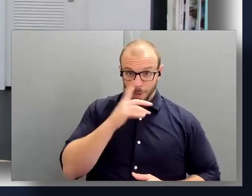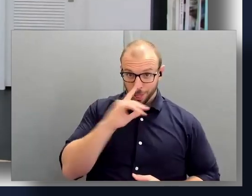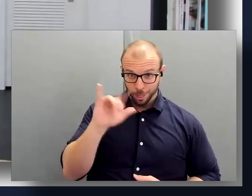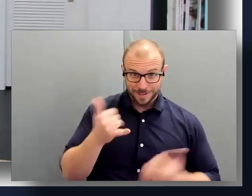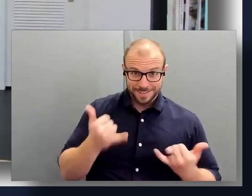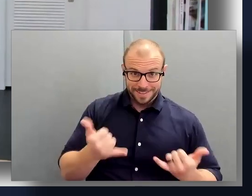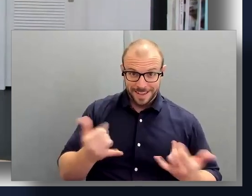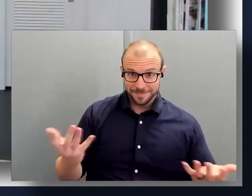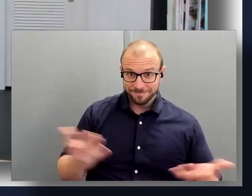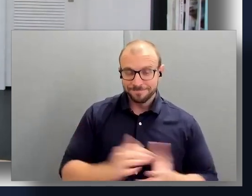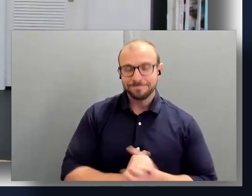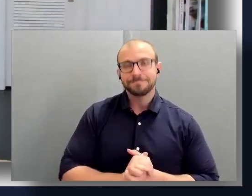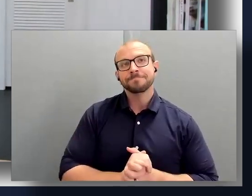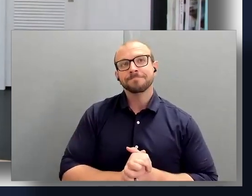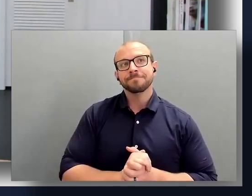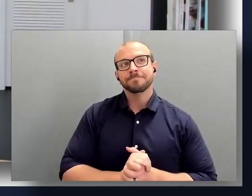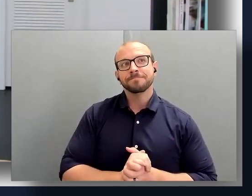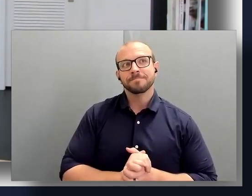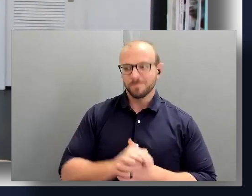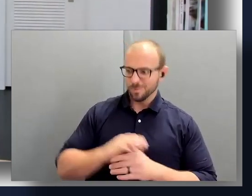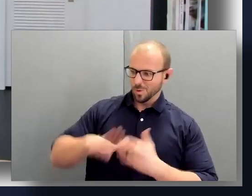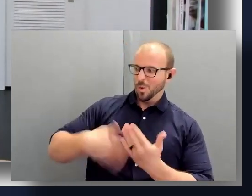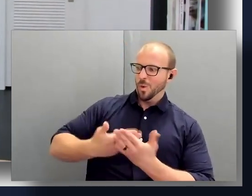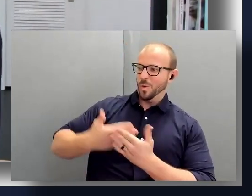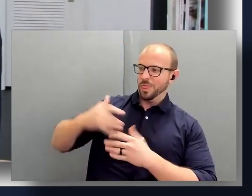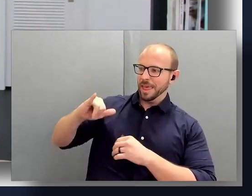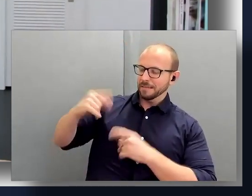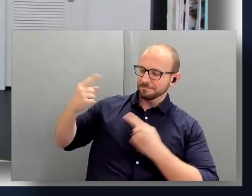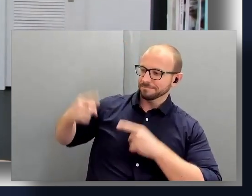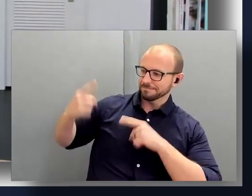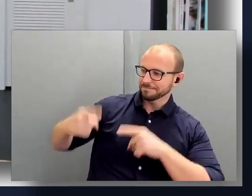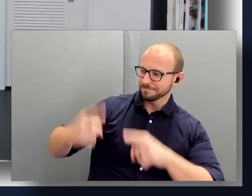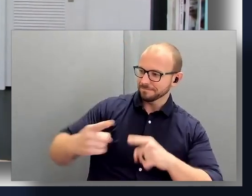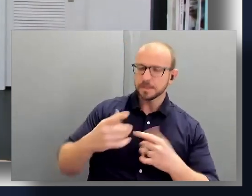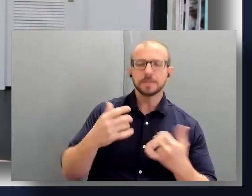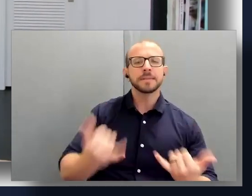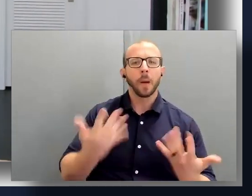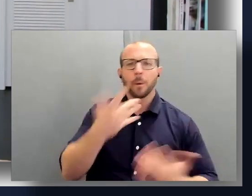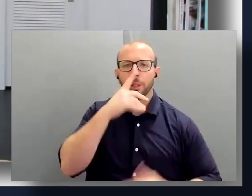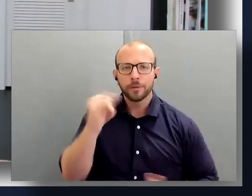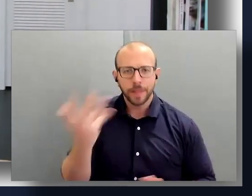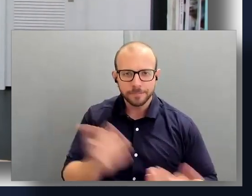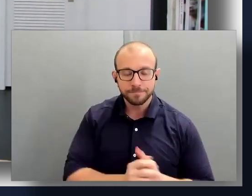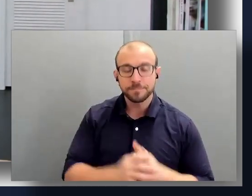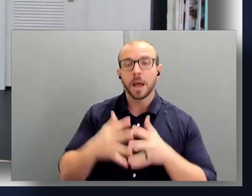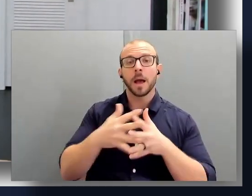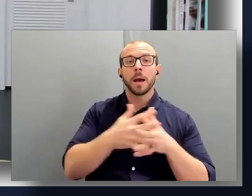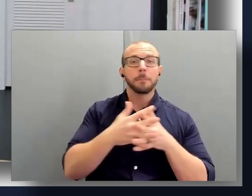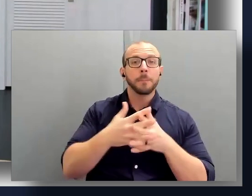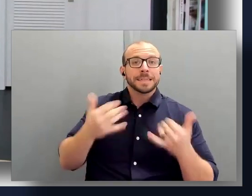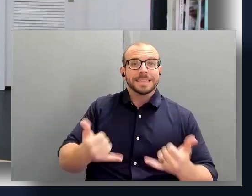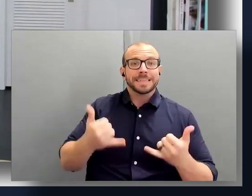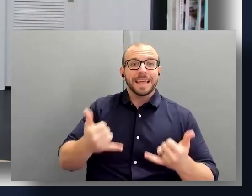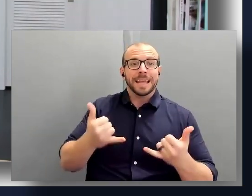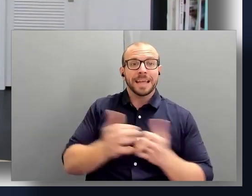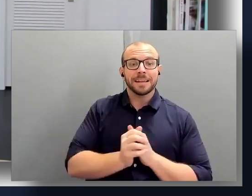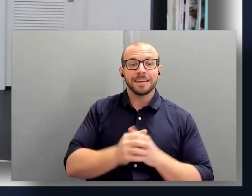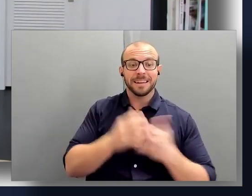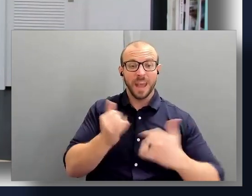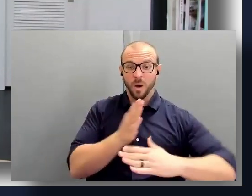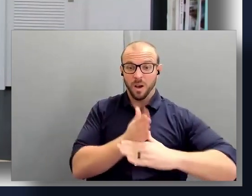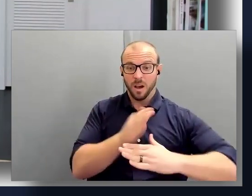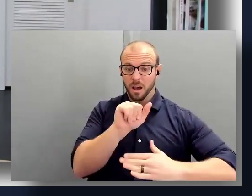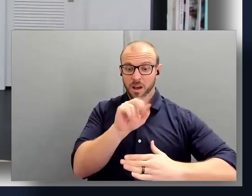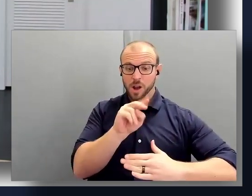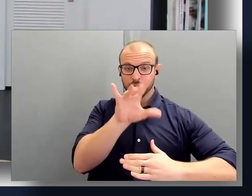where are we today? Where does this put us, given what we know? America today is out